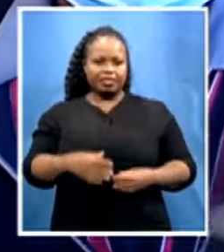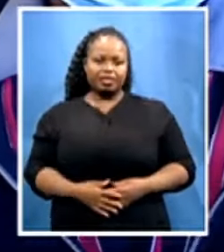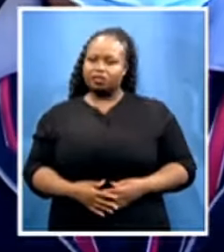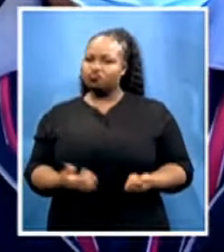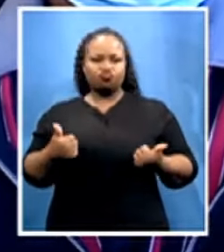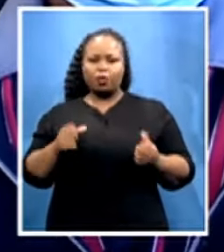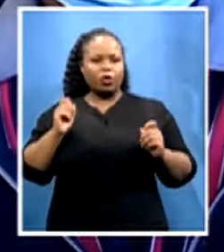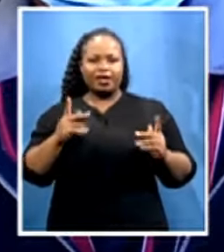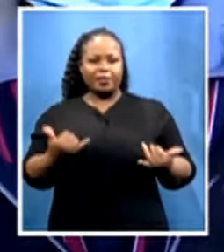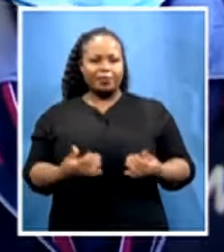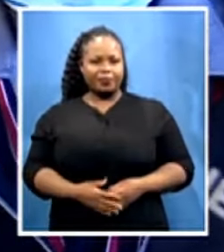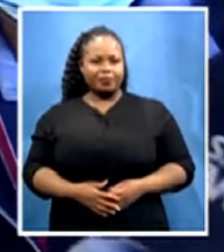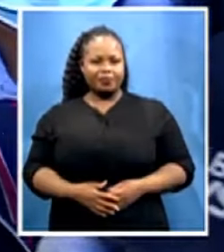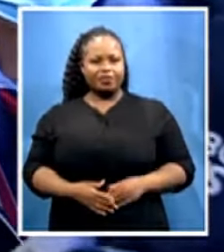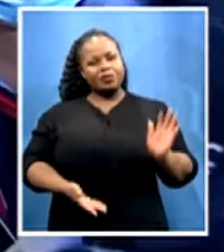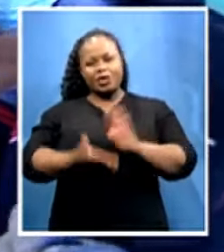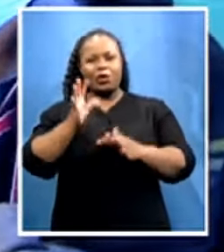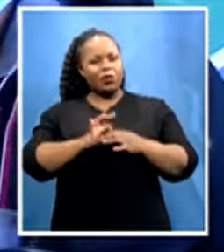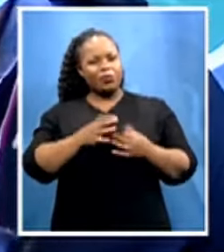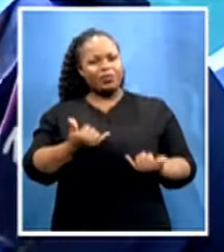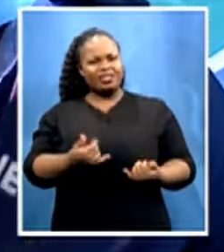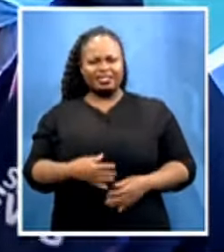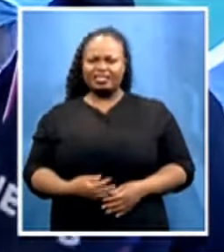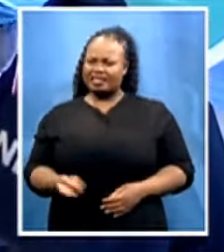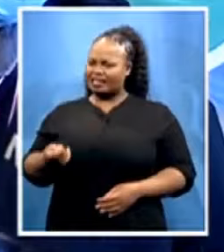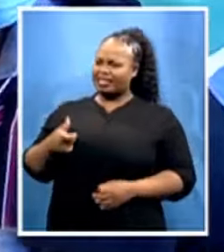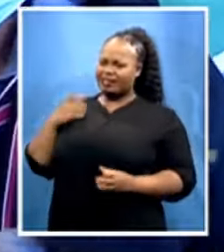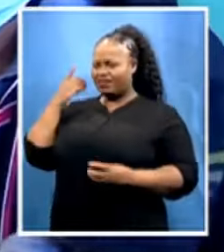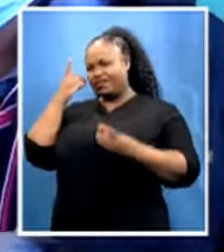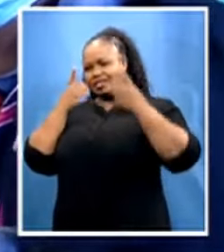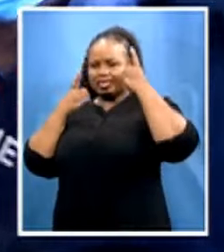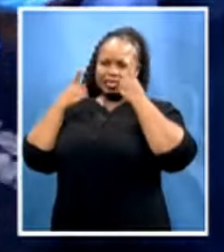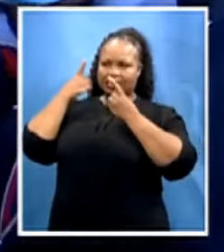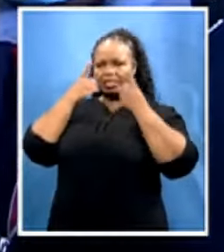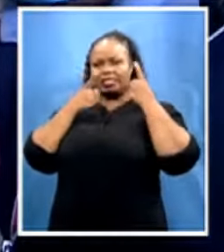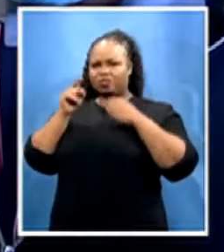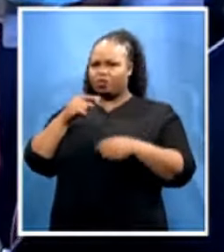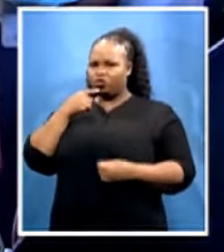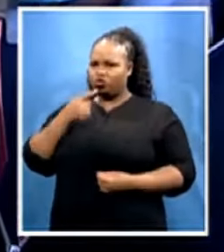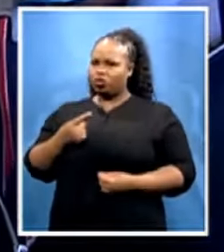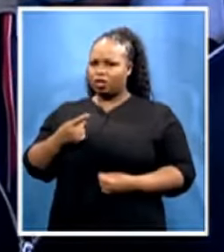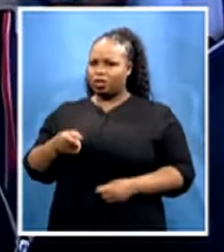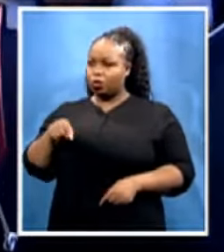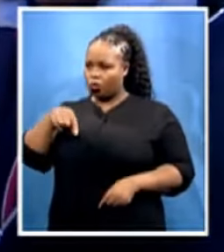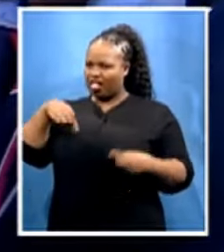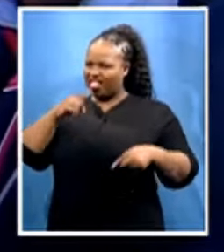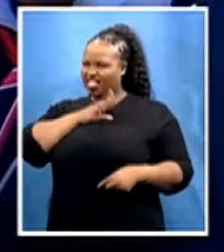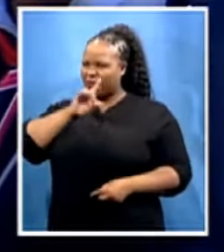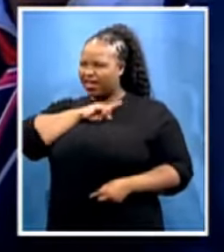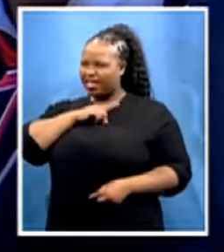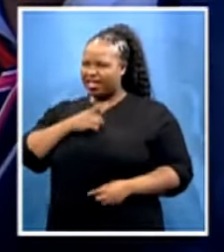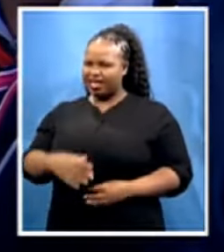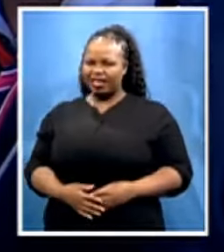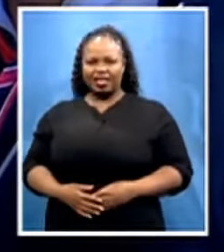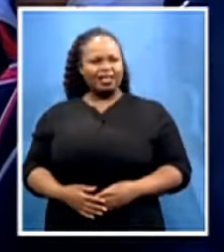home. Little bit of dizziness, and you are saying that you were a bit scared. Why were you scared? Because of people, the way they like talking